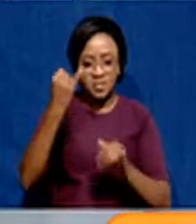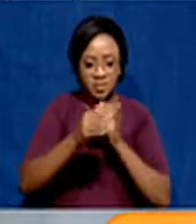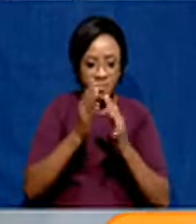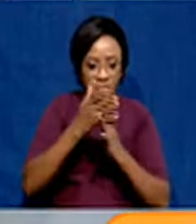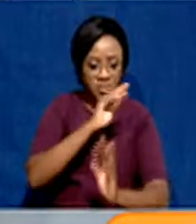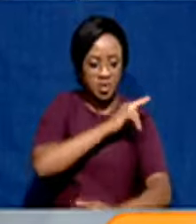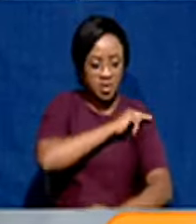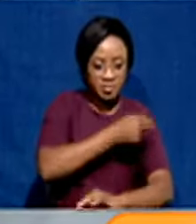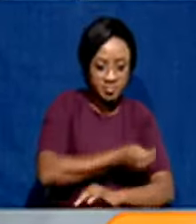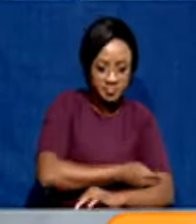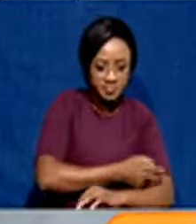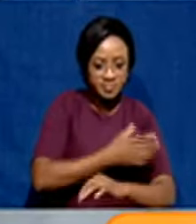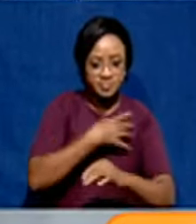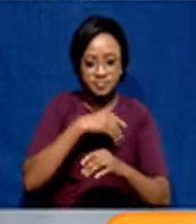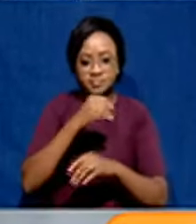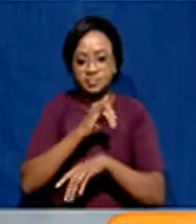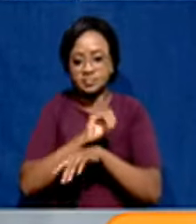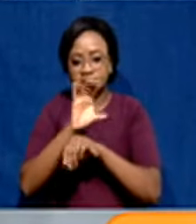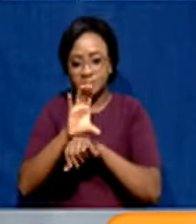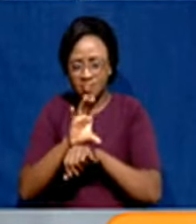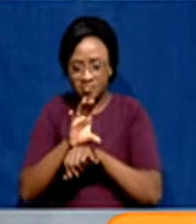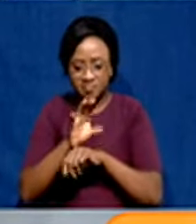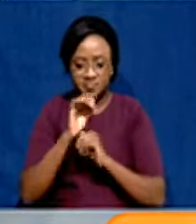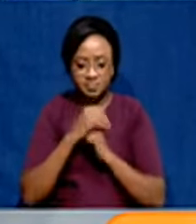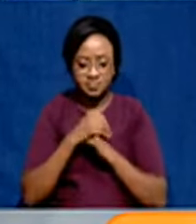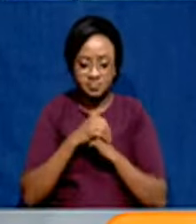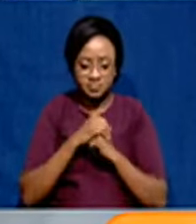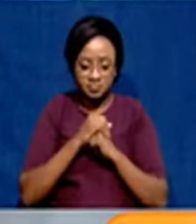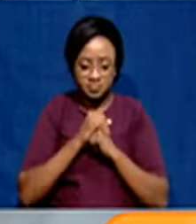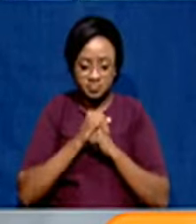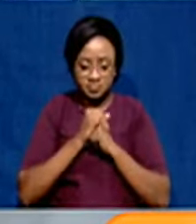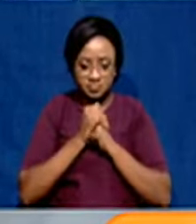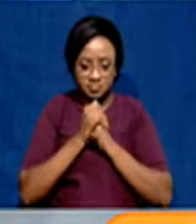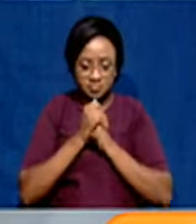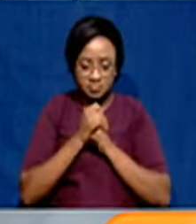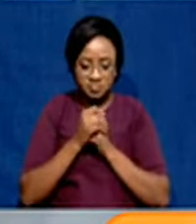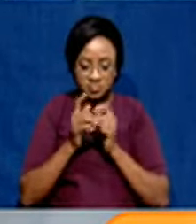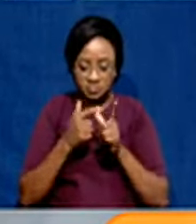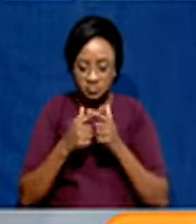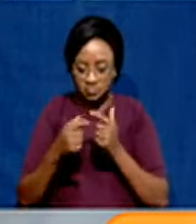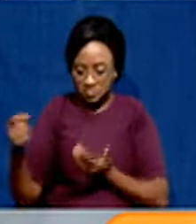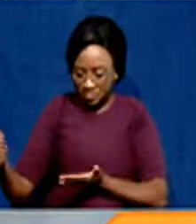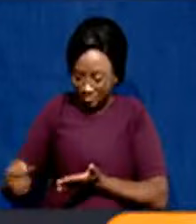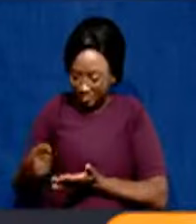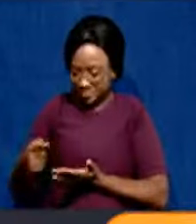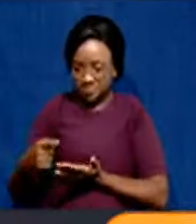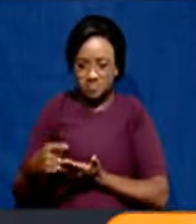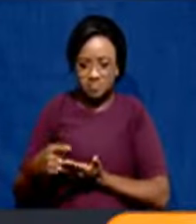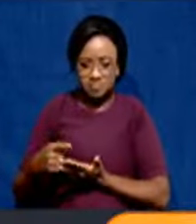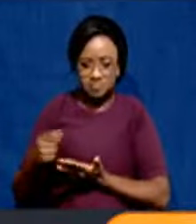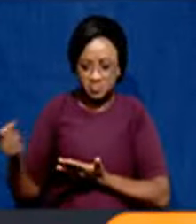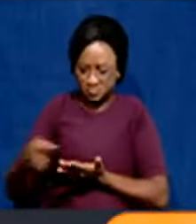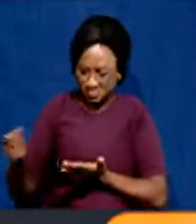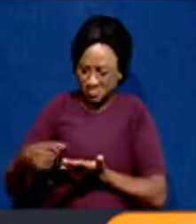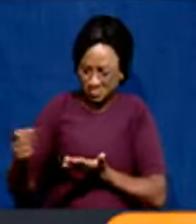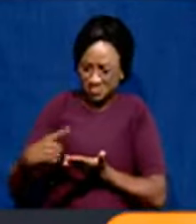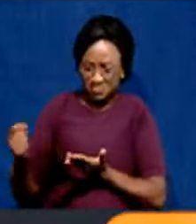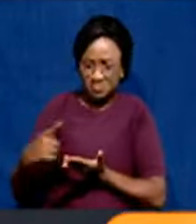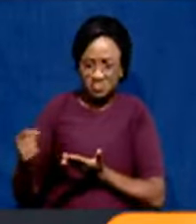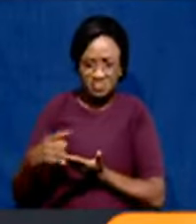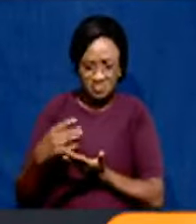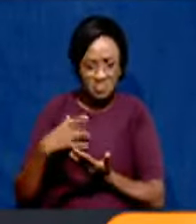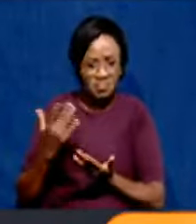Nigeria and Ivory Coast when some texts from the office started coming through that there's